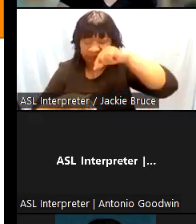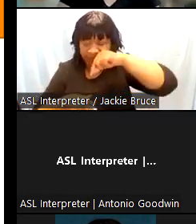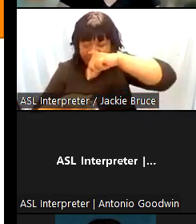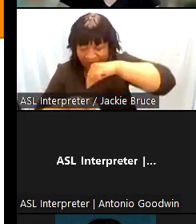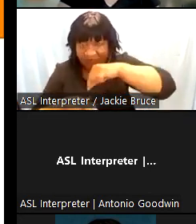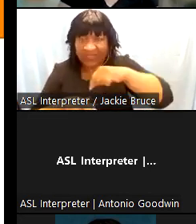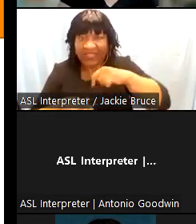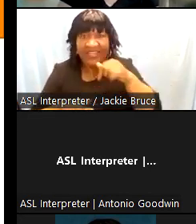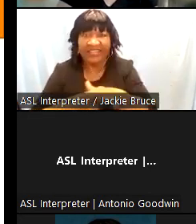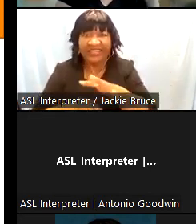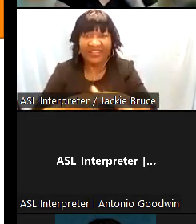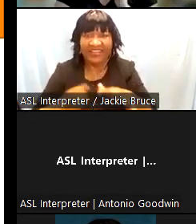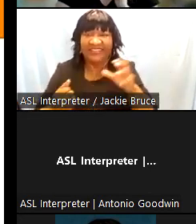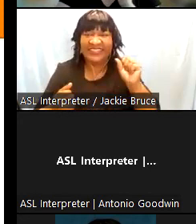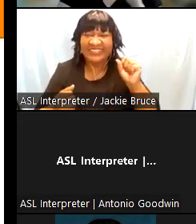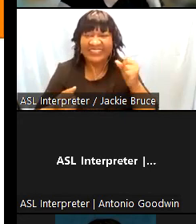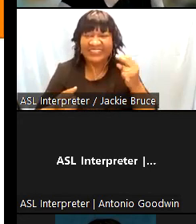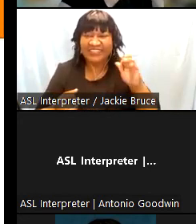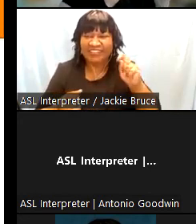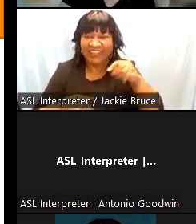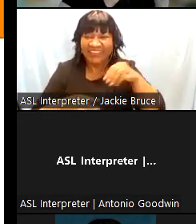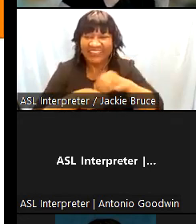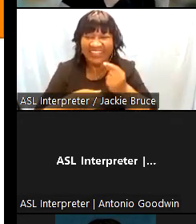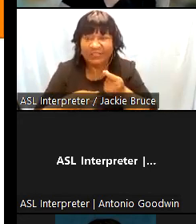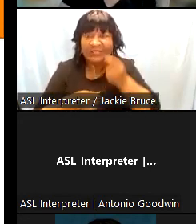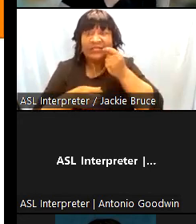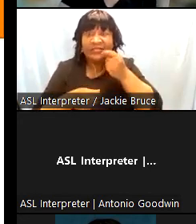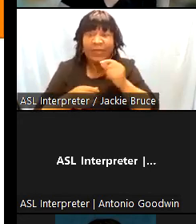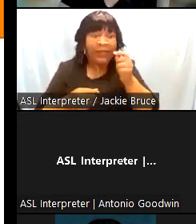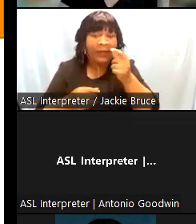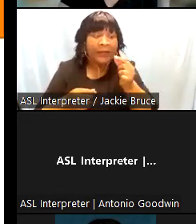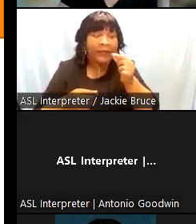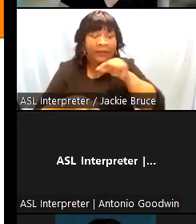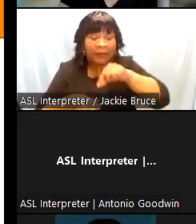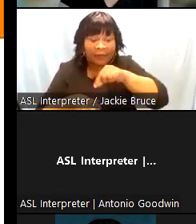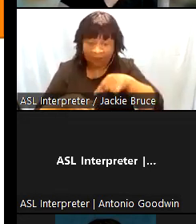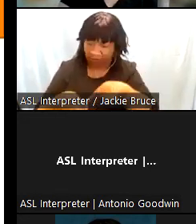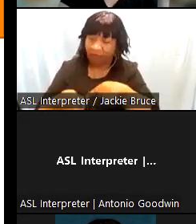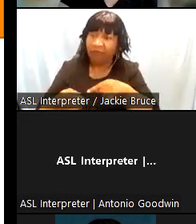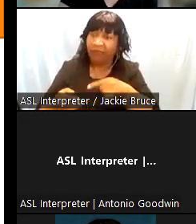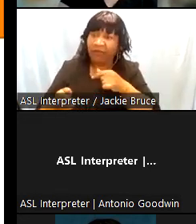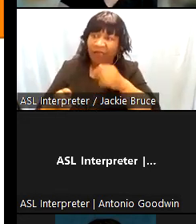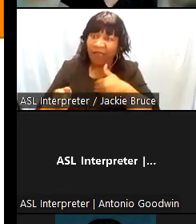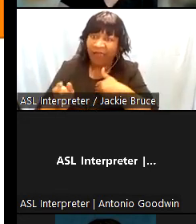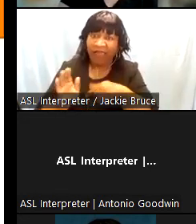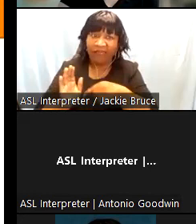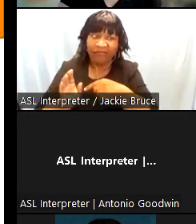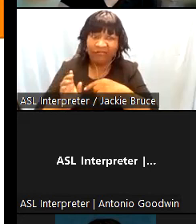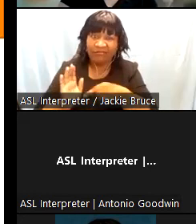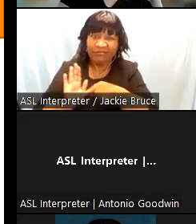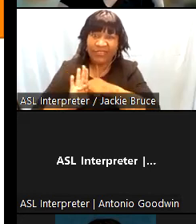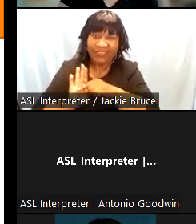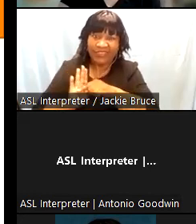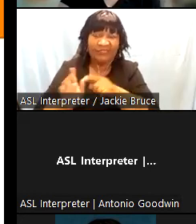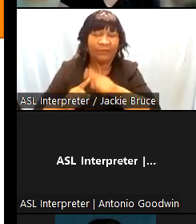drainage, which I'm going to call snot, when you did the swab. So I know, like, one of the ones that I use, it says do